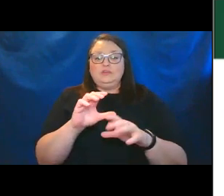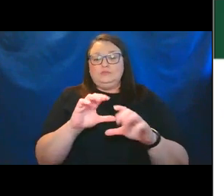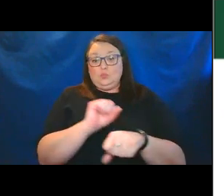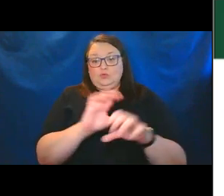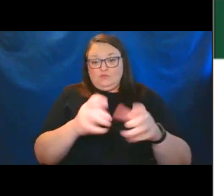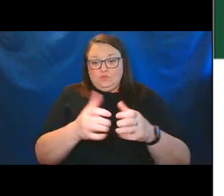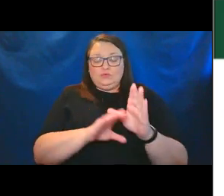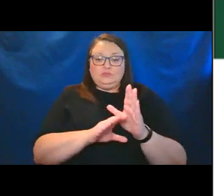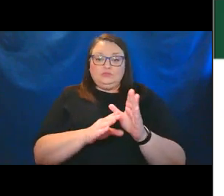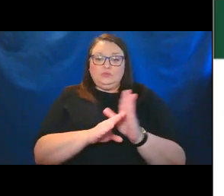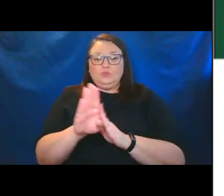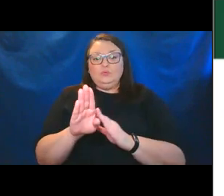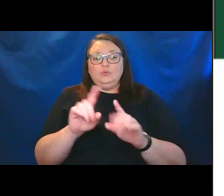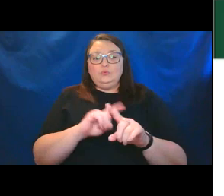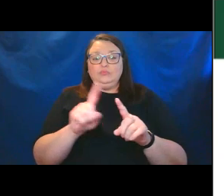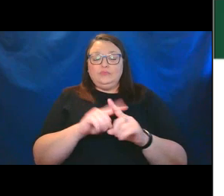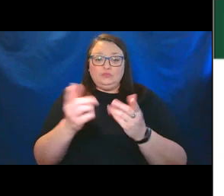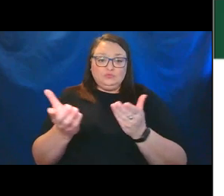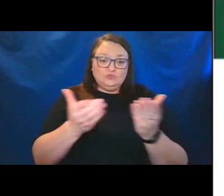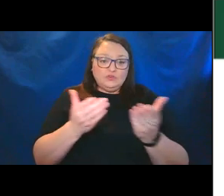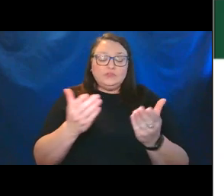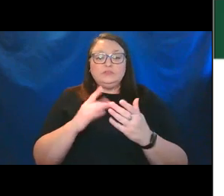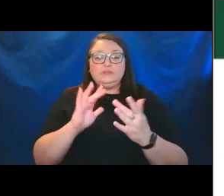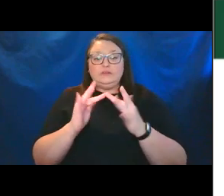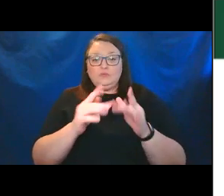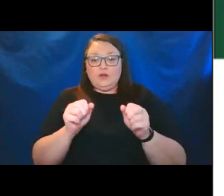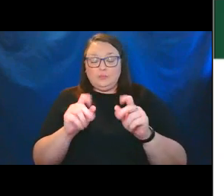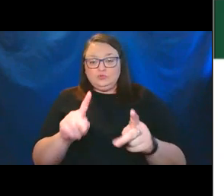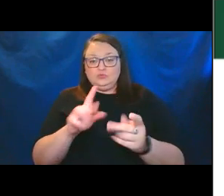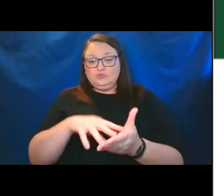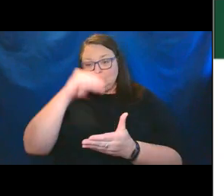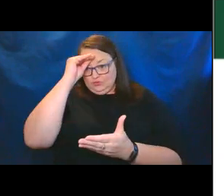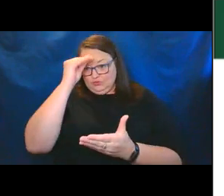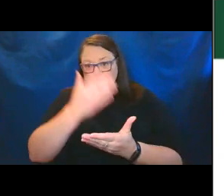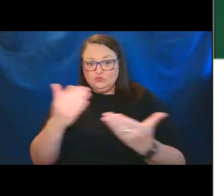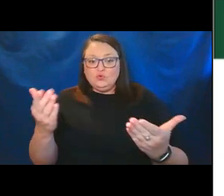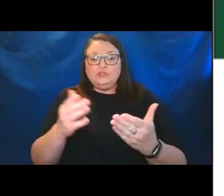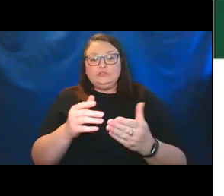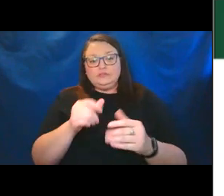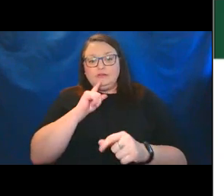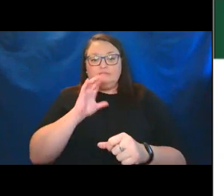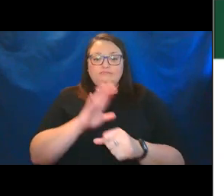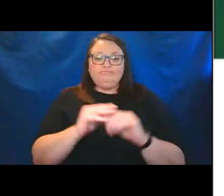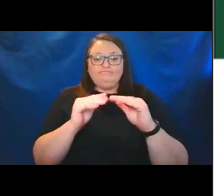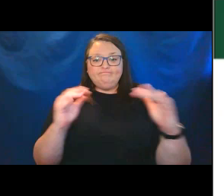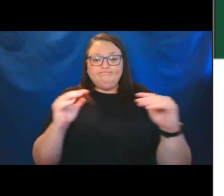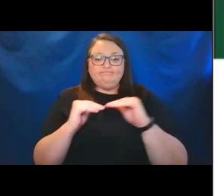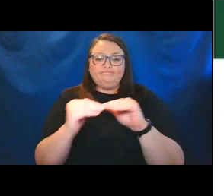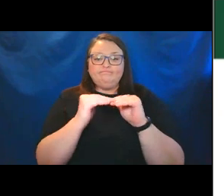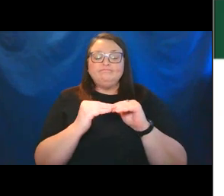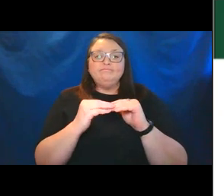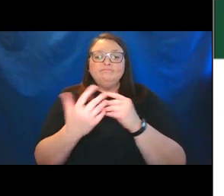and a steadfast commitment to diversity, equity, inclusion, and community. Next slide, please.